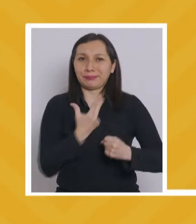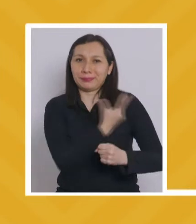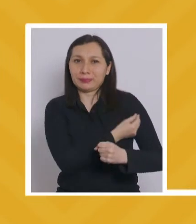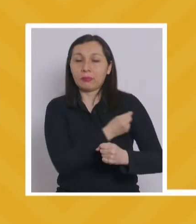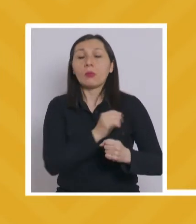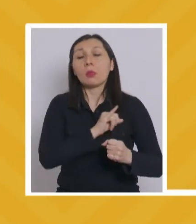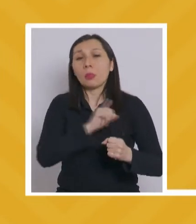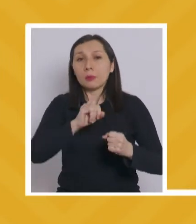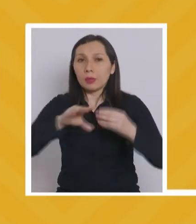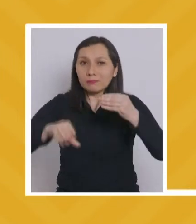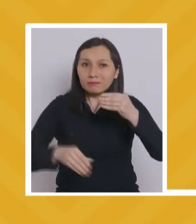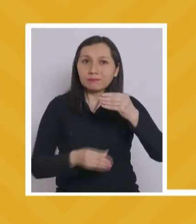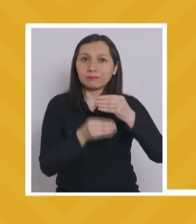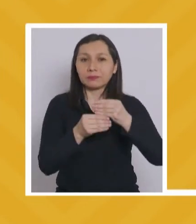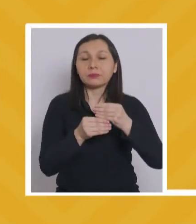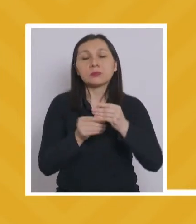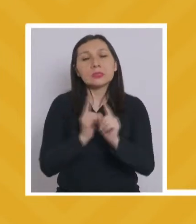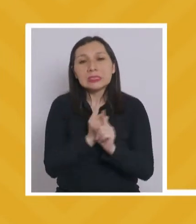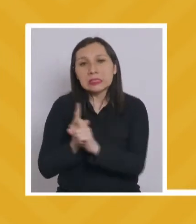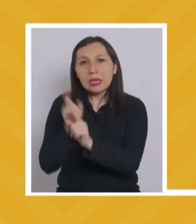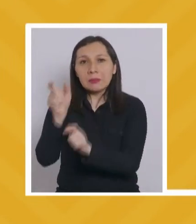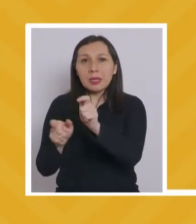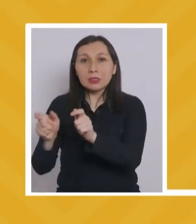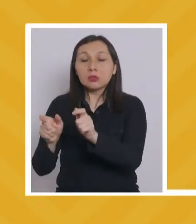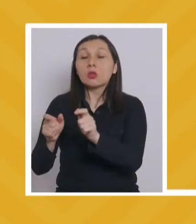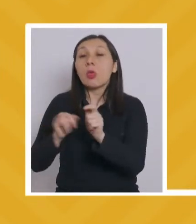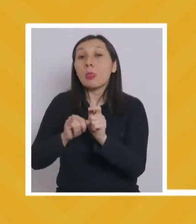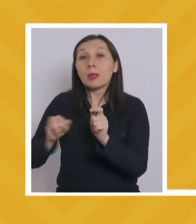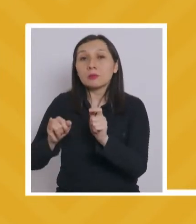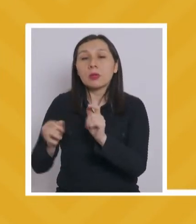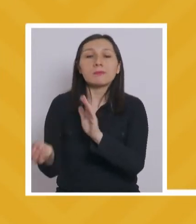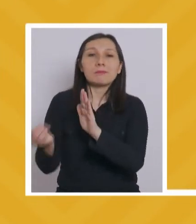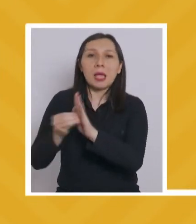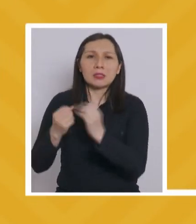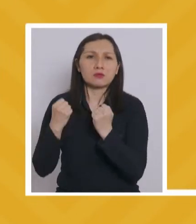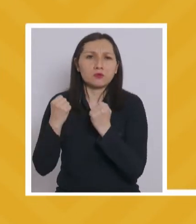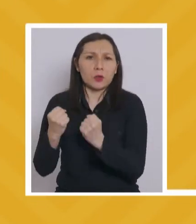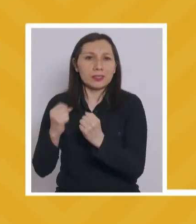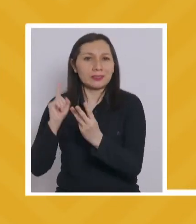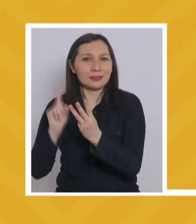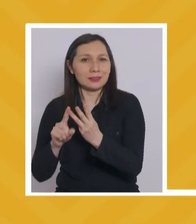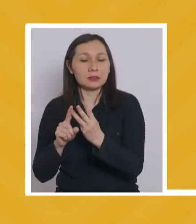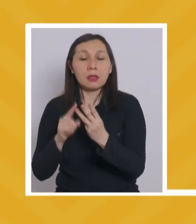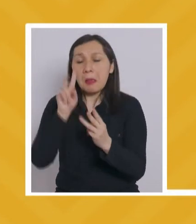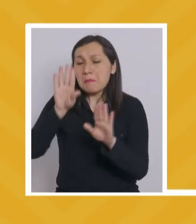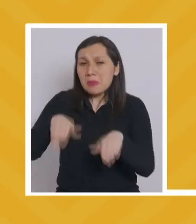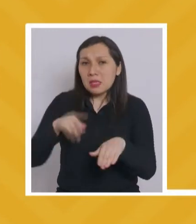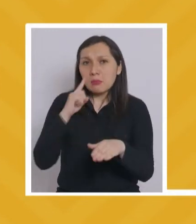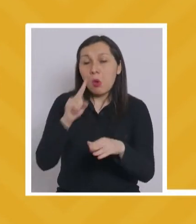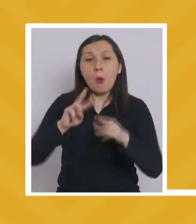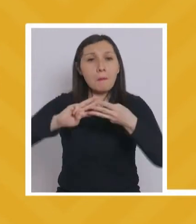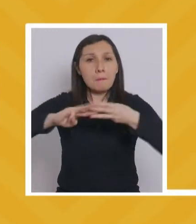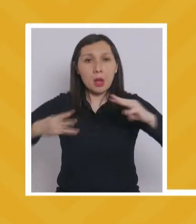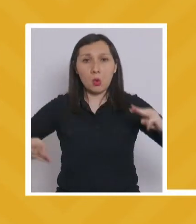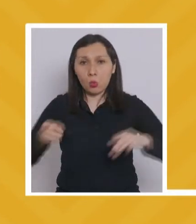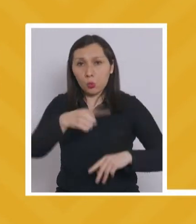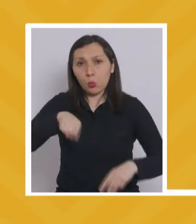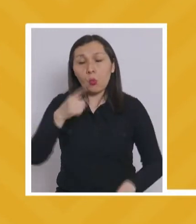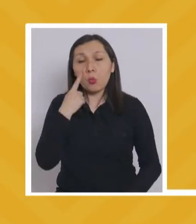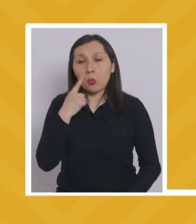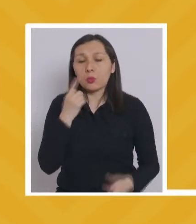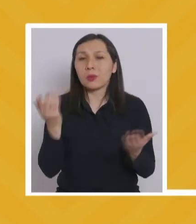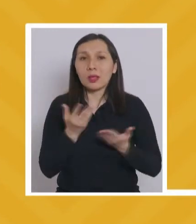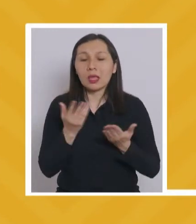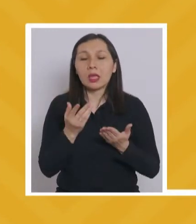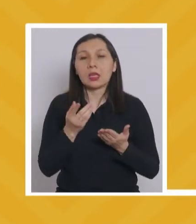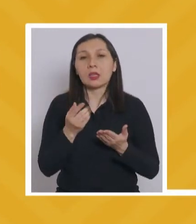efficacy goes down. And we incorporated in that follow-up the follow-up of the people that receive their booster dose